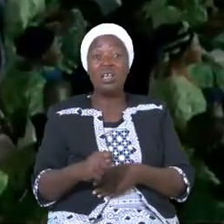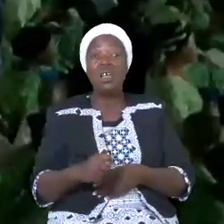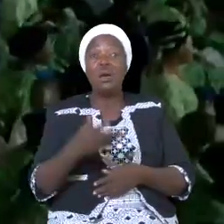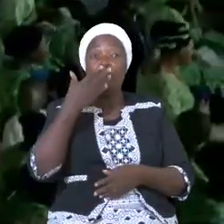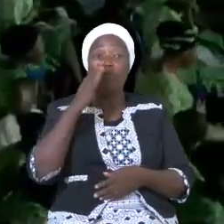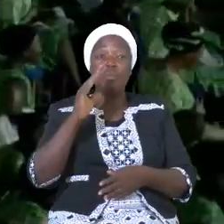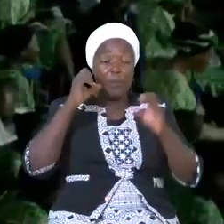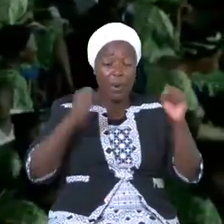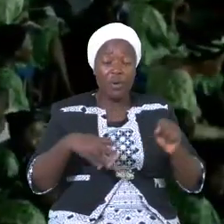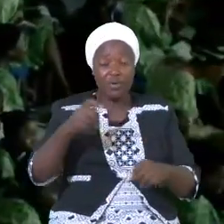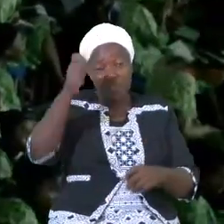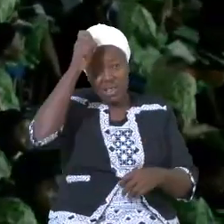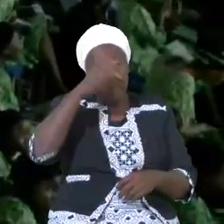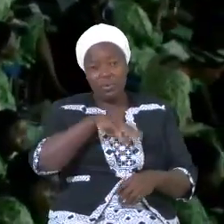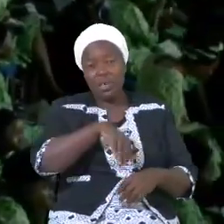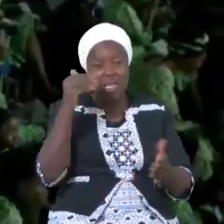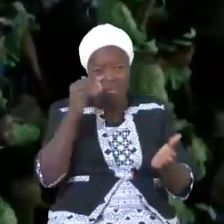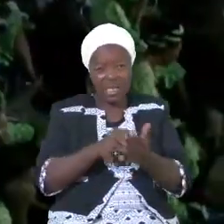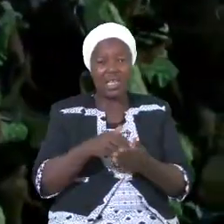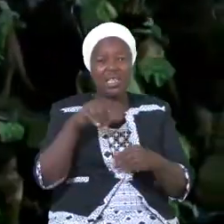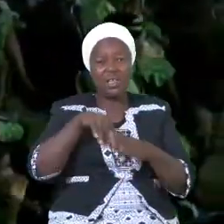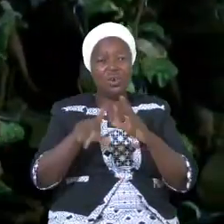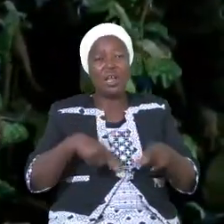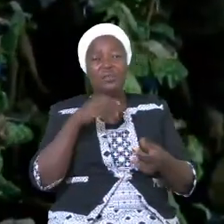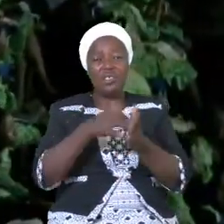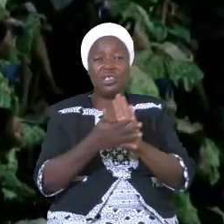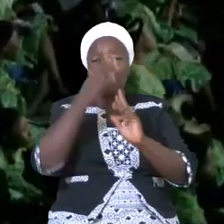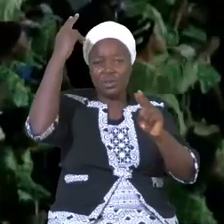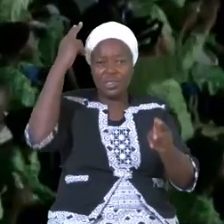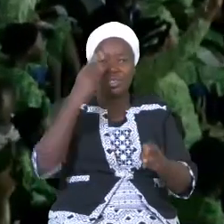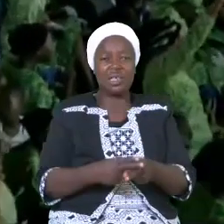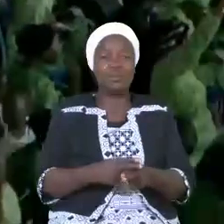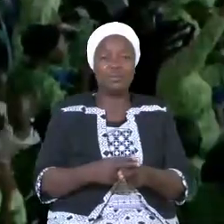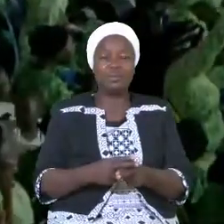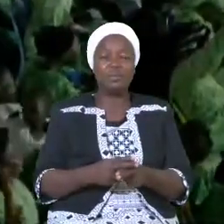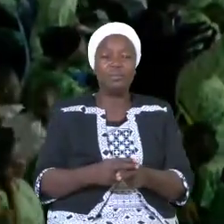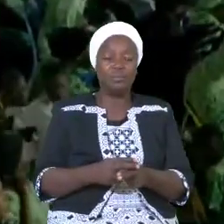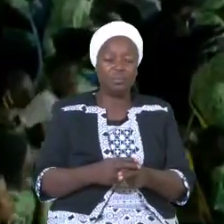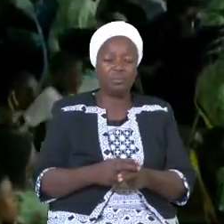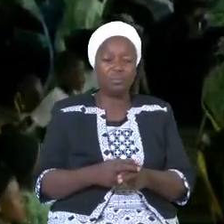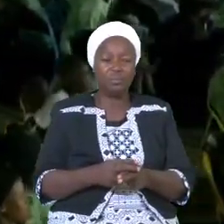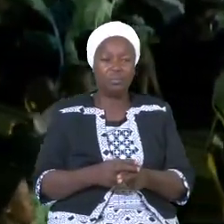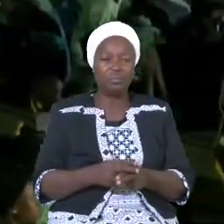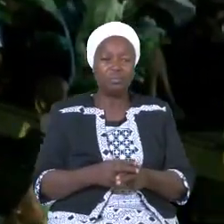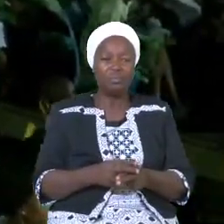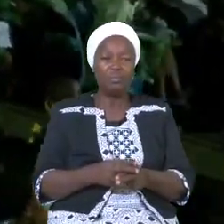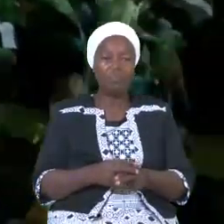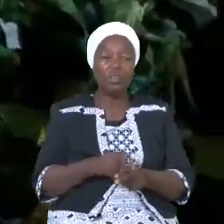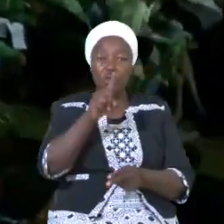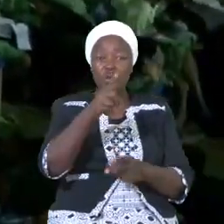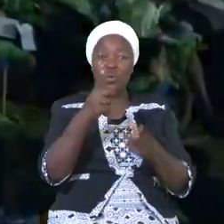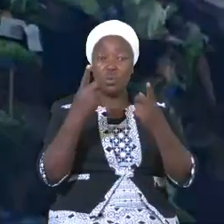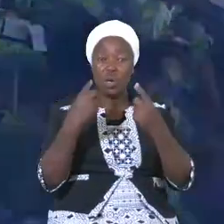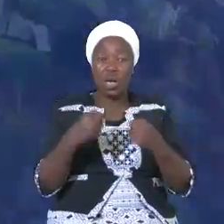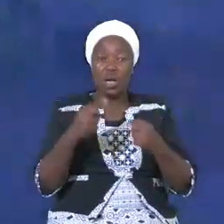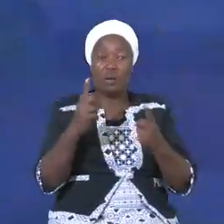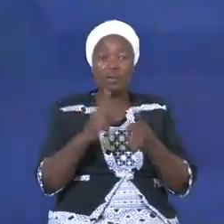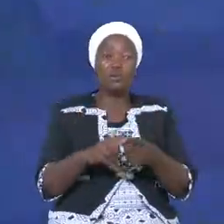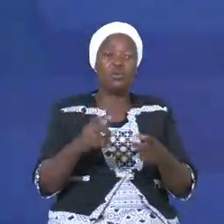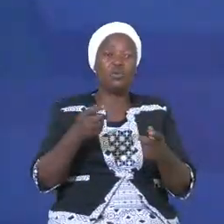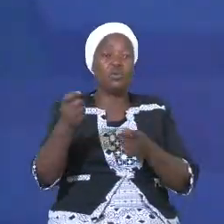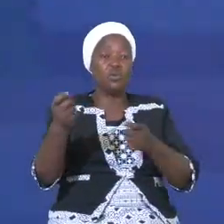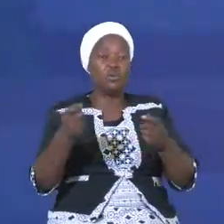power in your life anymore in jesus name you come to dominion